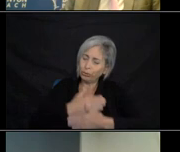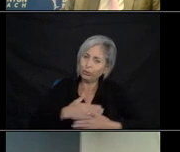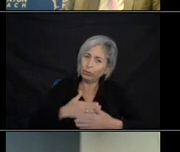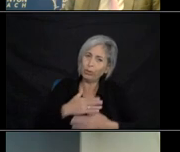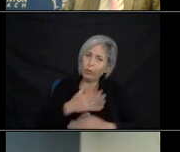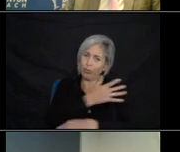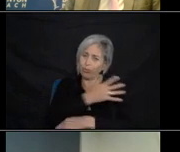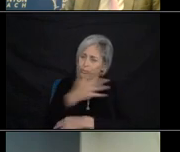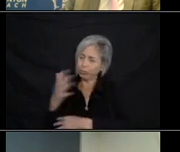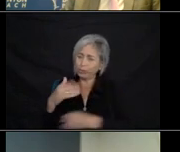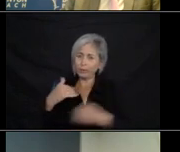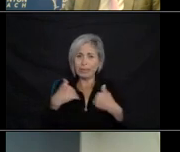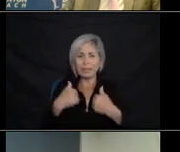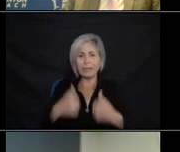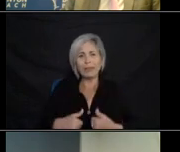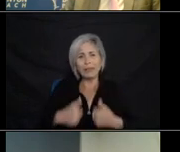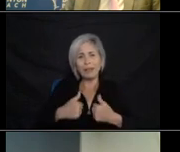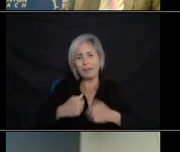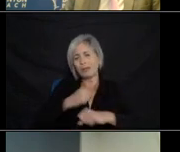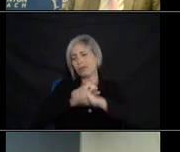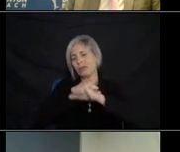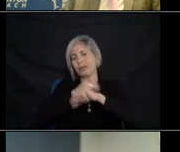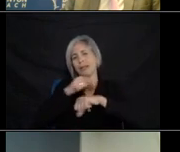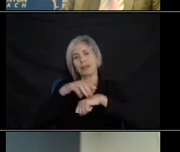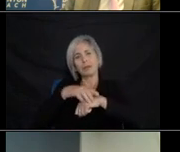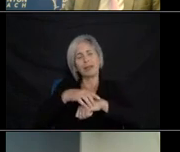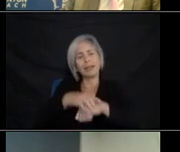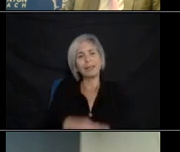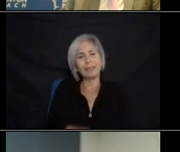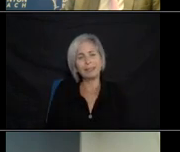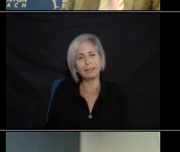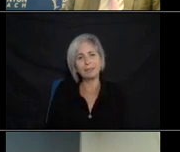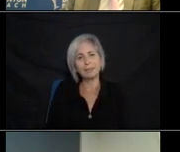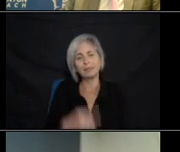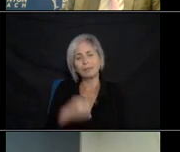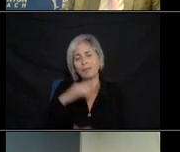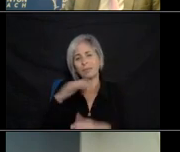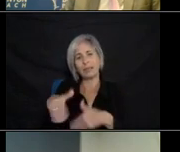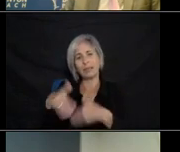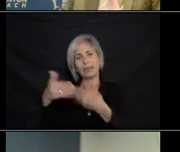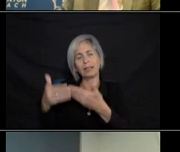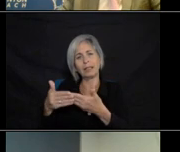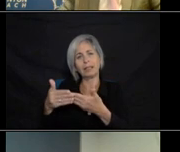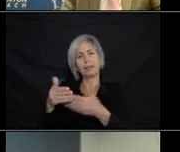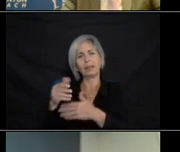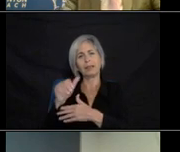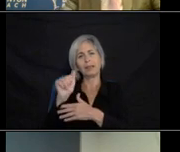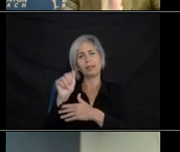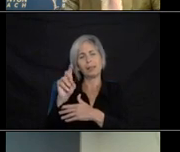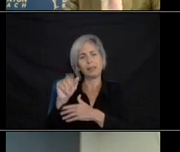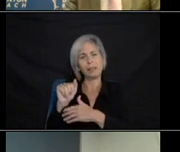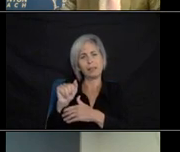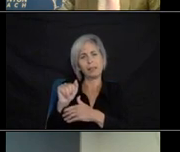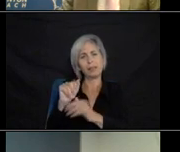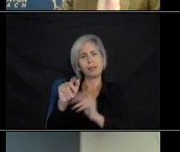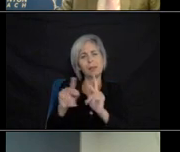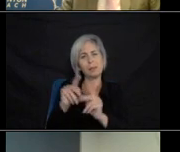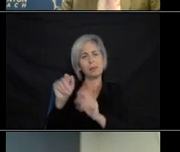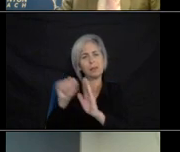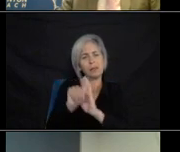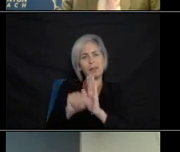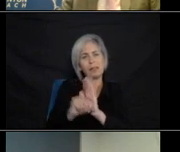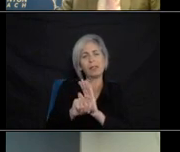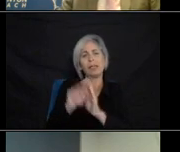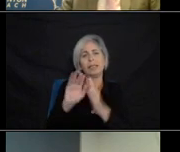wildlife we have left and protect our planet. I'm submitting a petition from 88 concerned people stating we hereby petition the